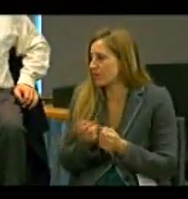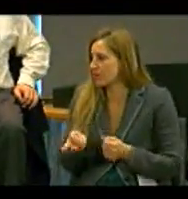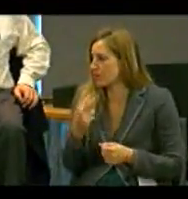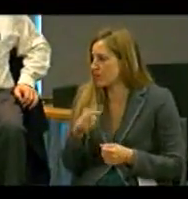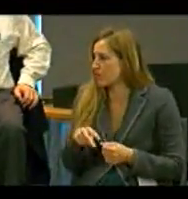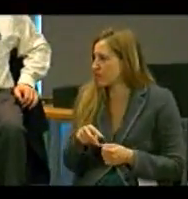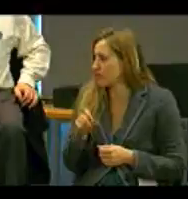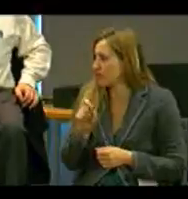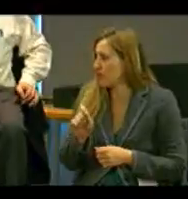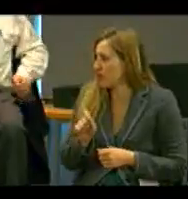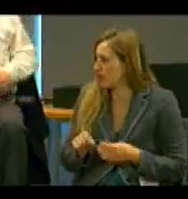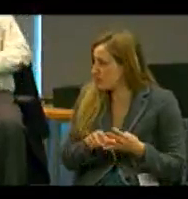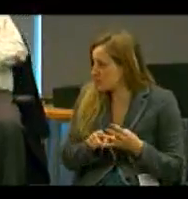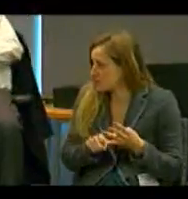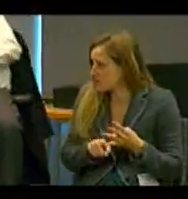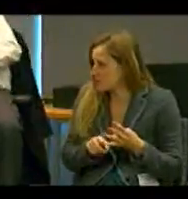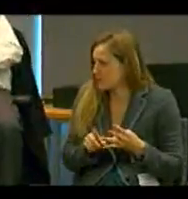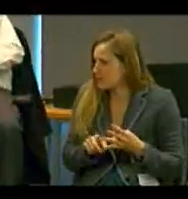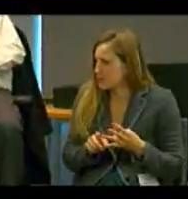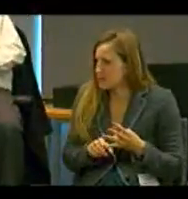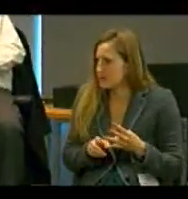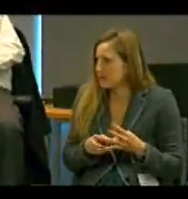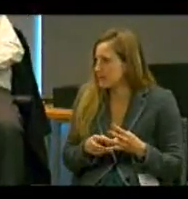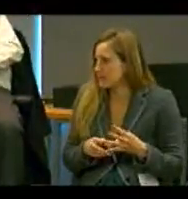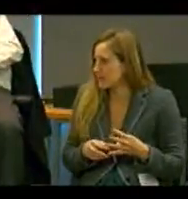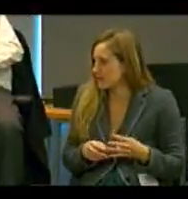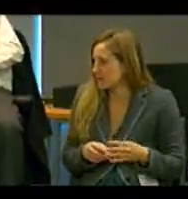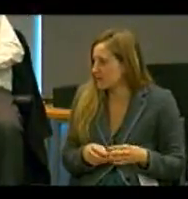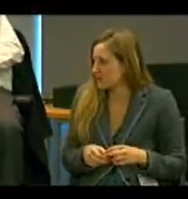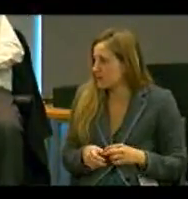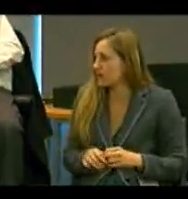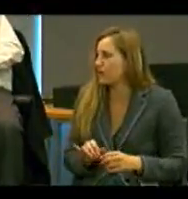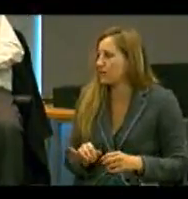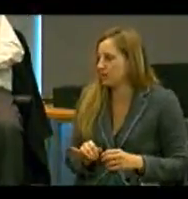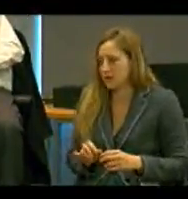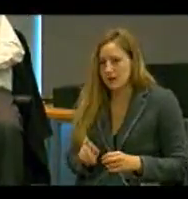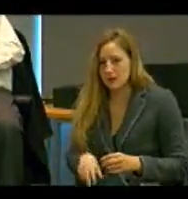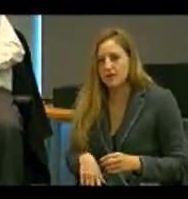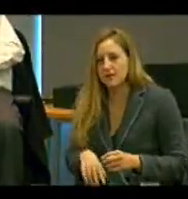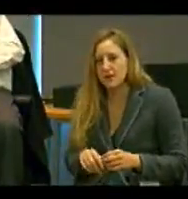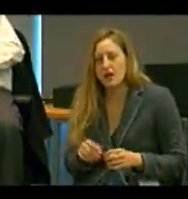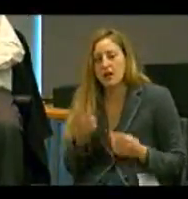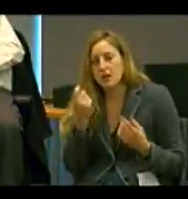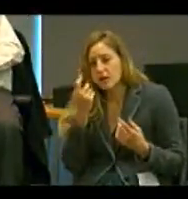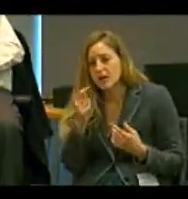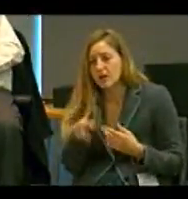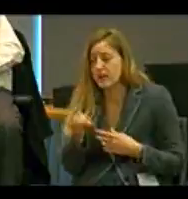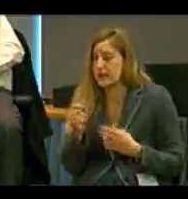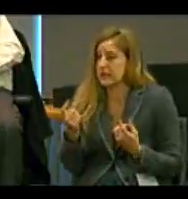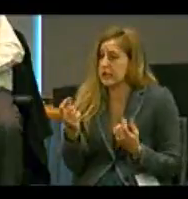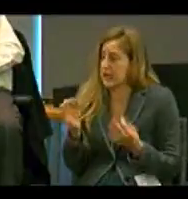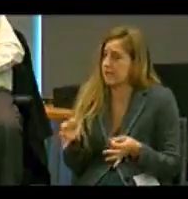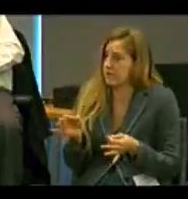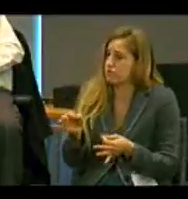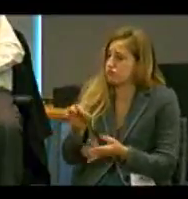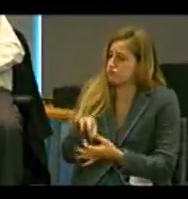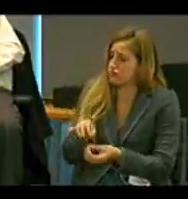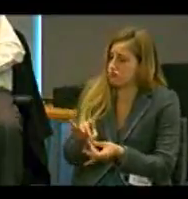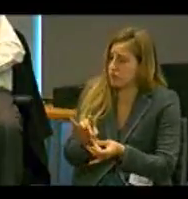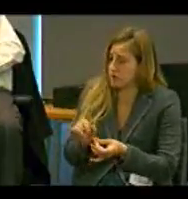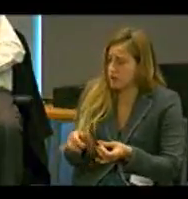Yes. So I would say all the wealth of the research definitely refutes that, including the findings